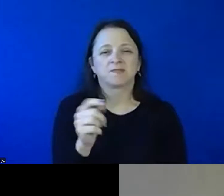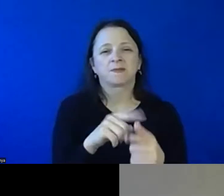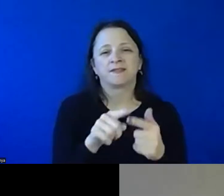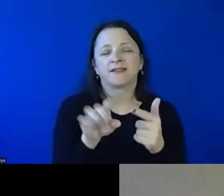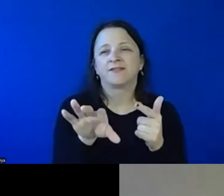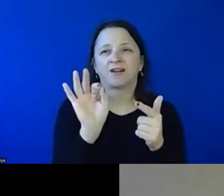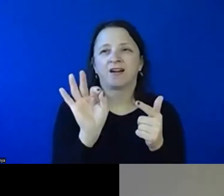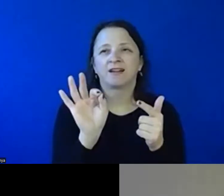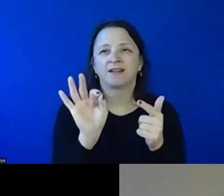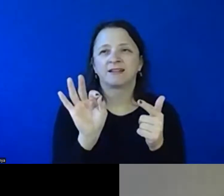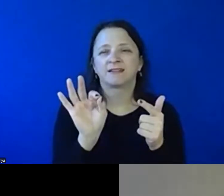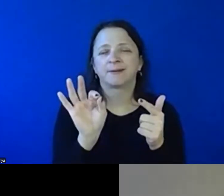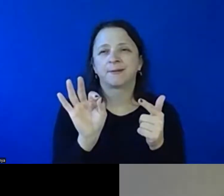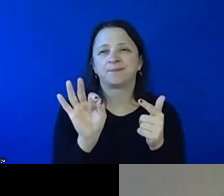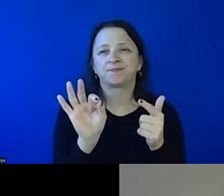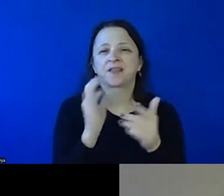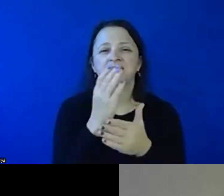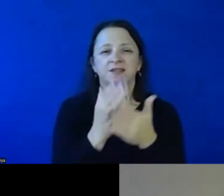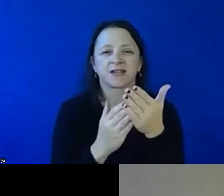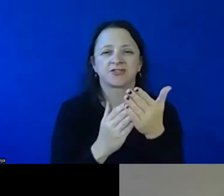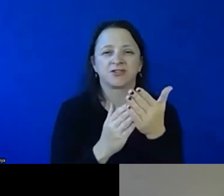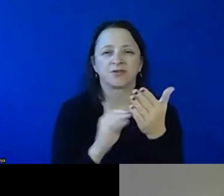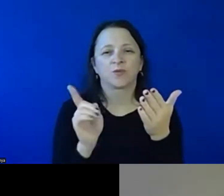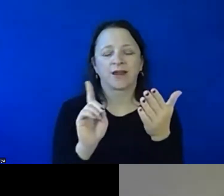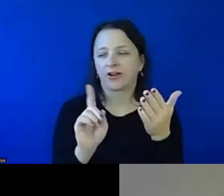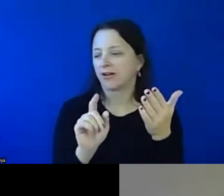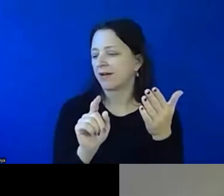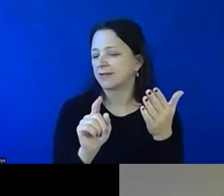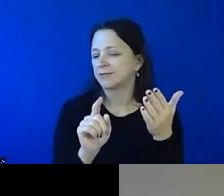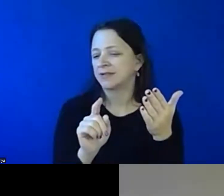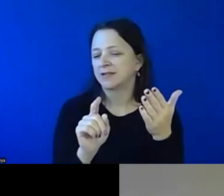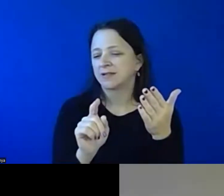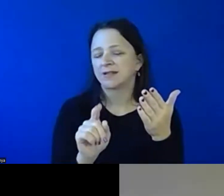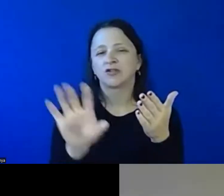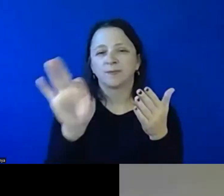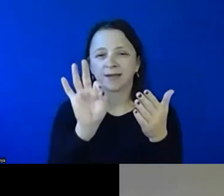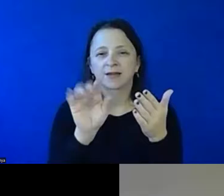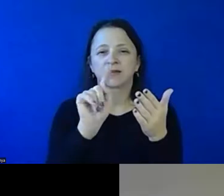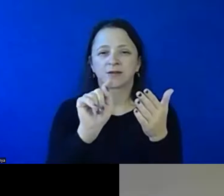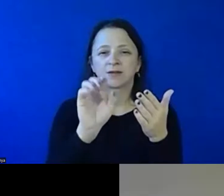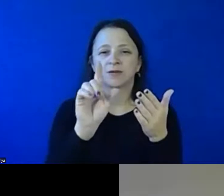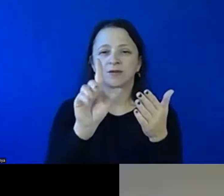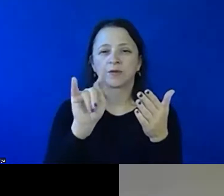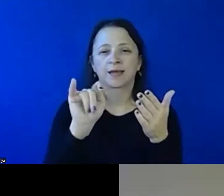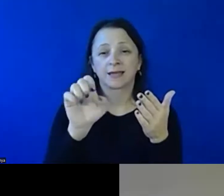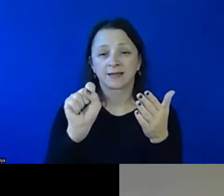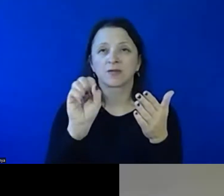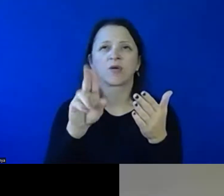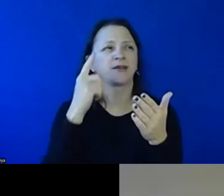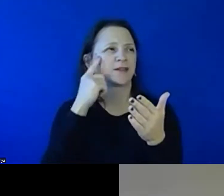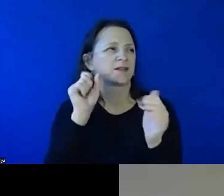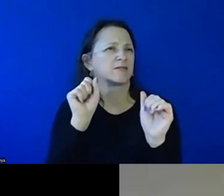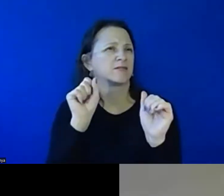find the section where you select toolkits, or I think you can